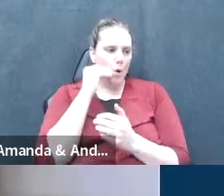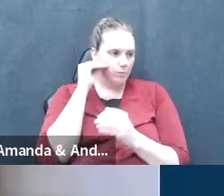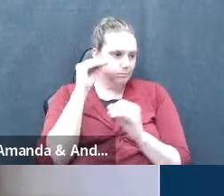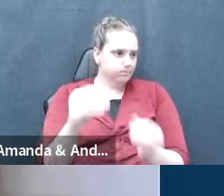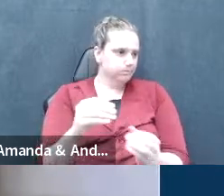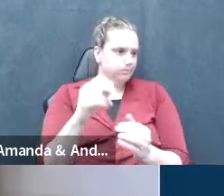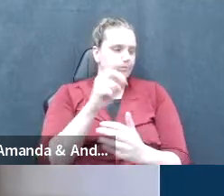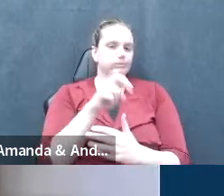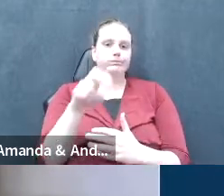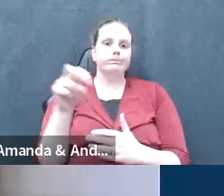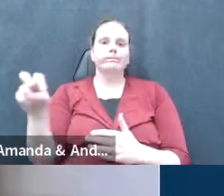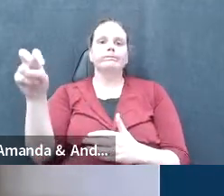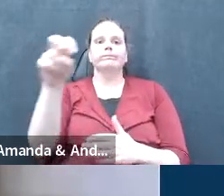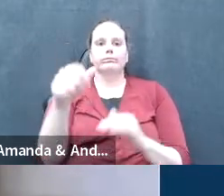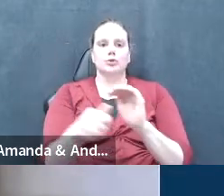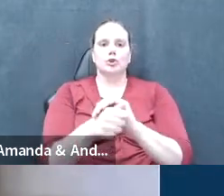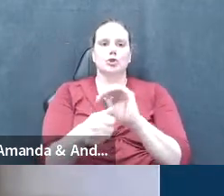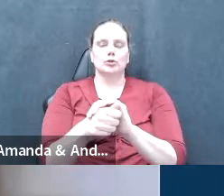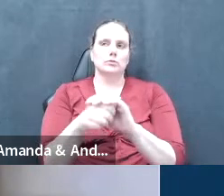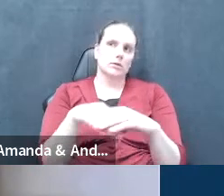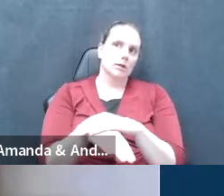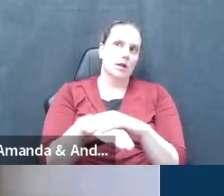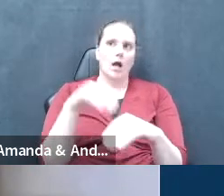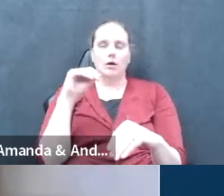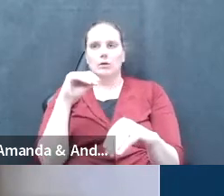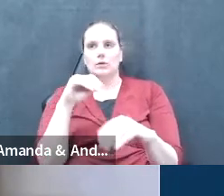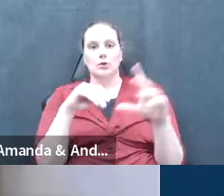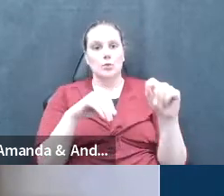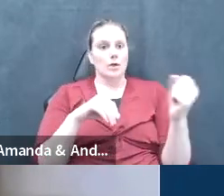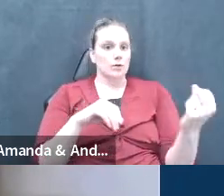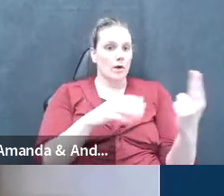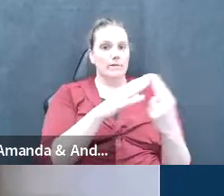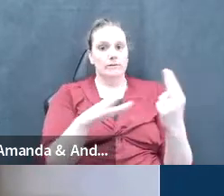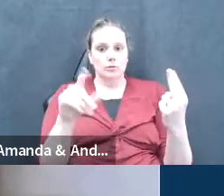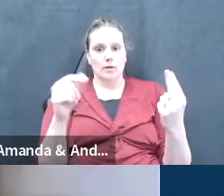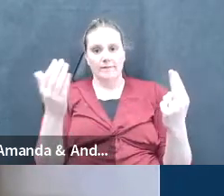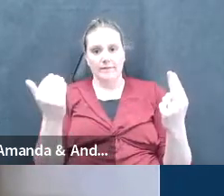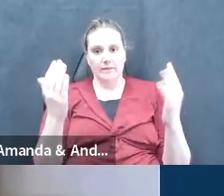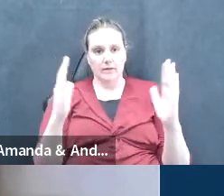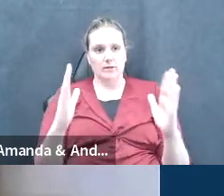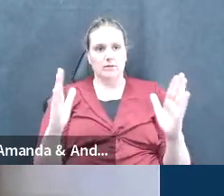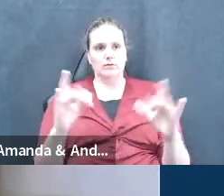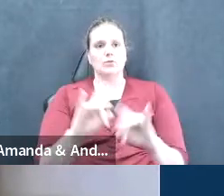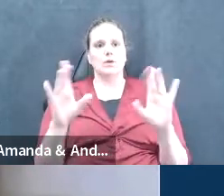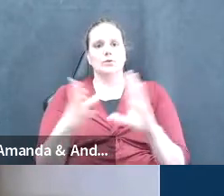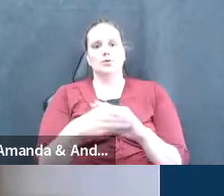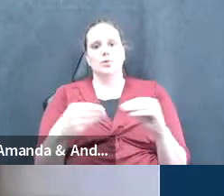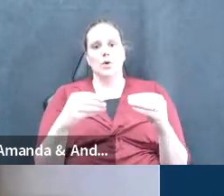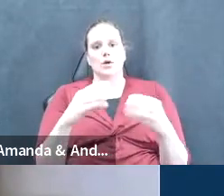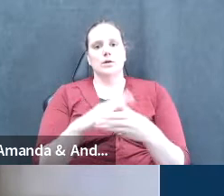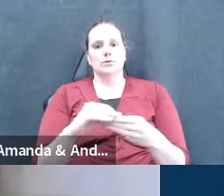for some time, from 2012 to 2015. The following crisis story, told